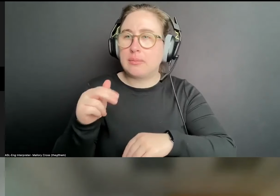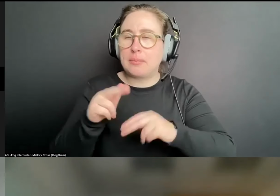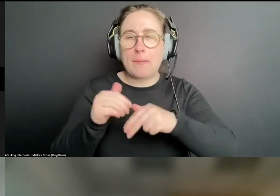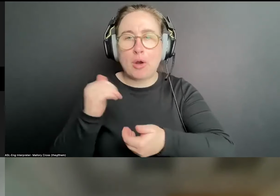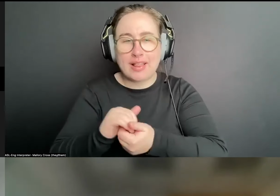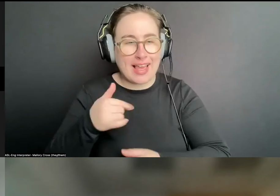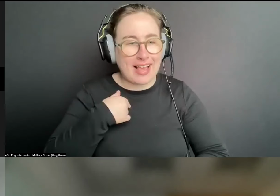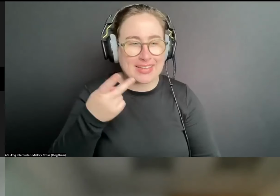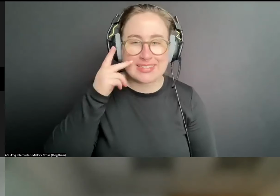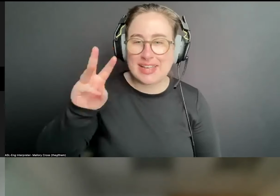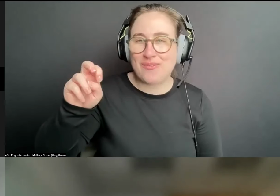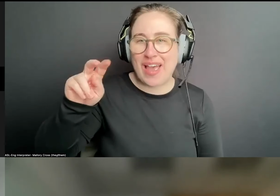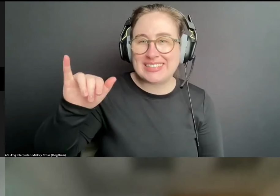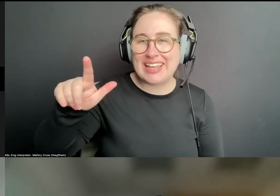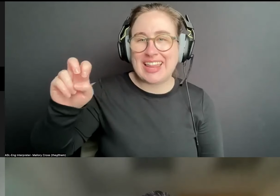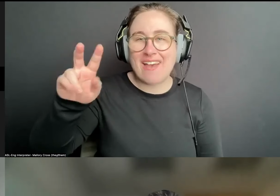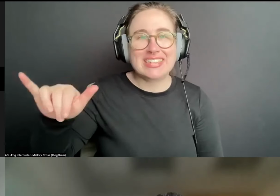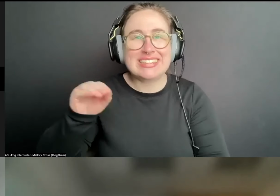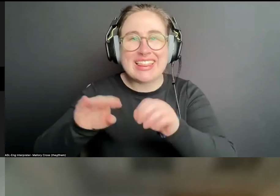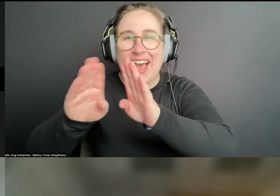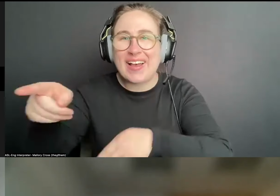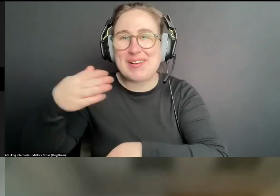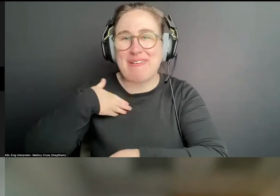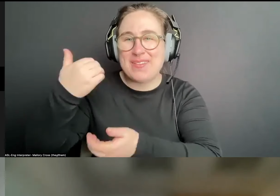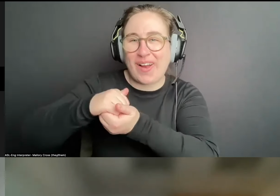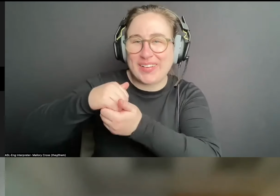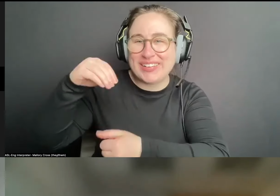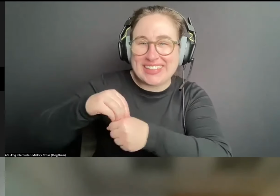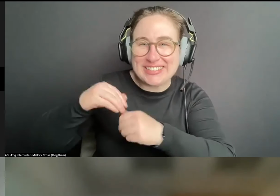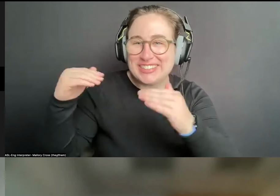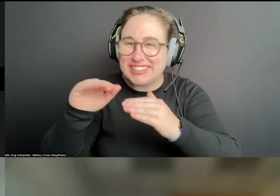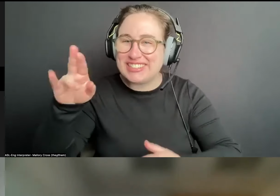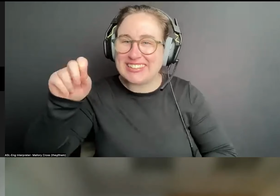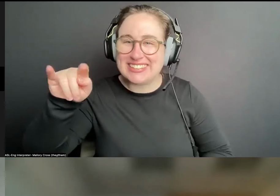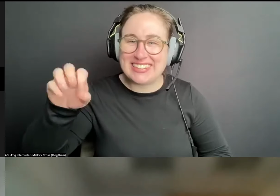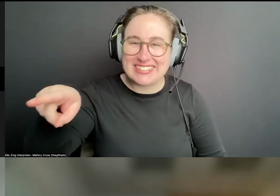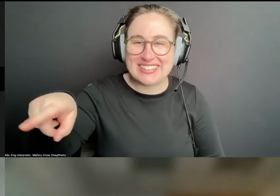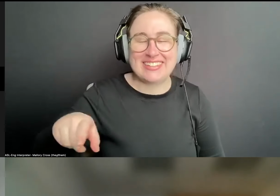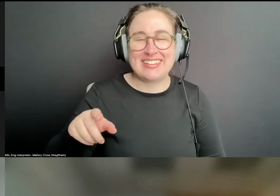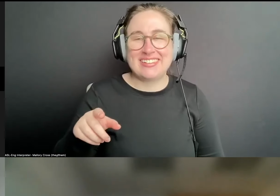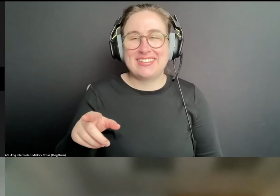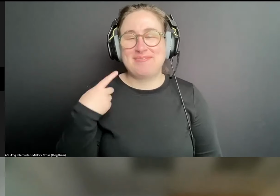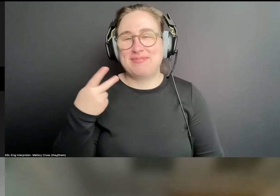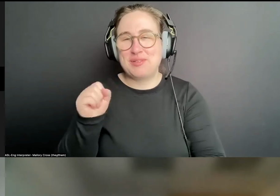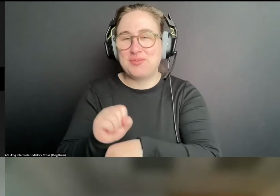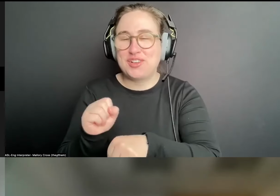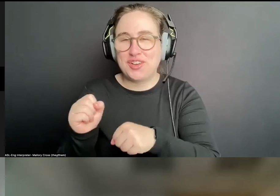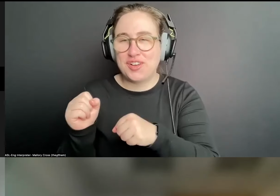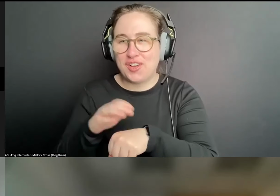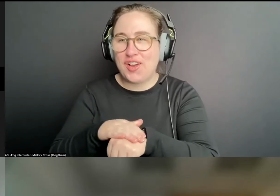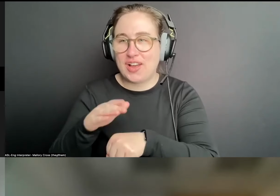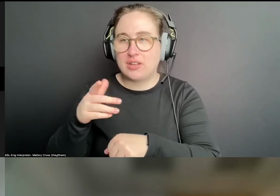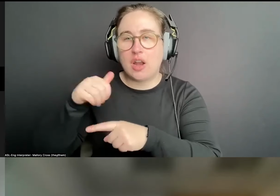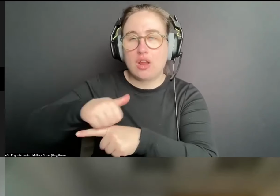see Wendy Levy's in the house. She's my partner in justice. And, you know, we've been working on an